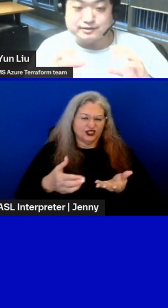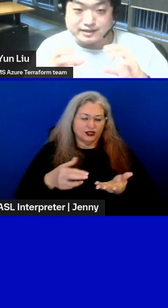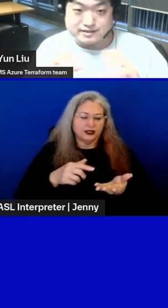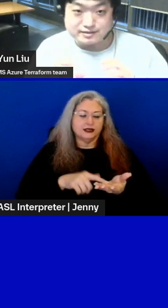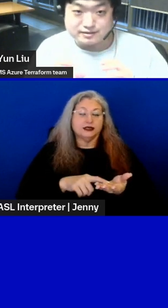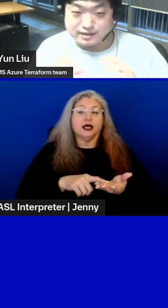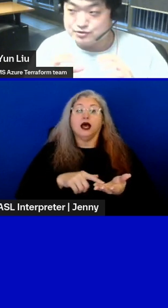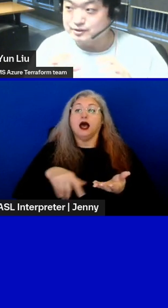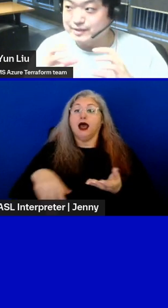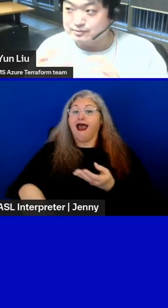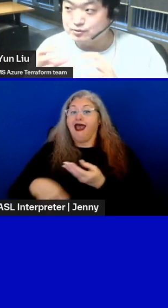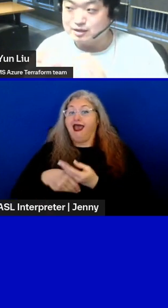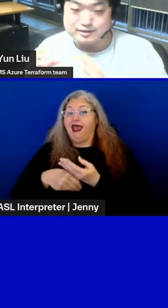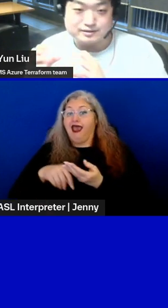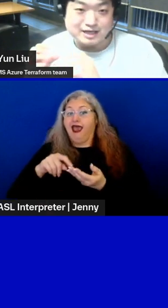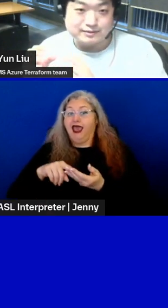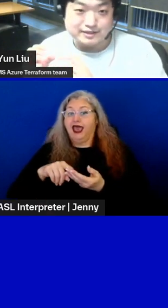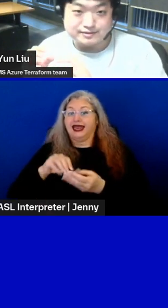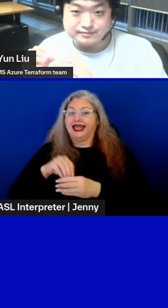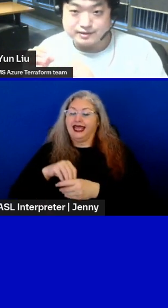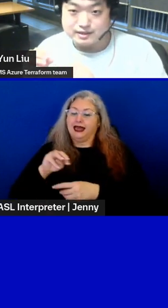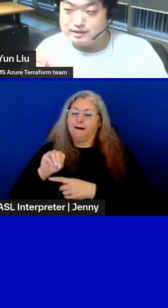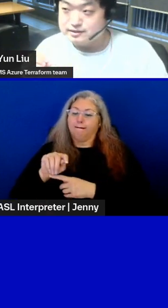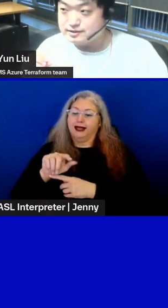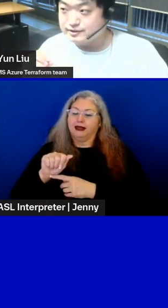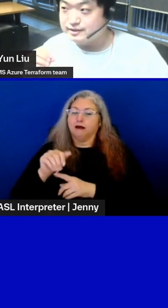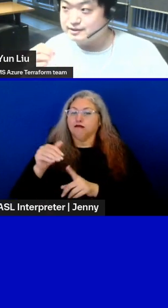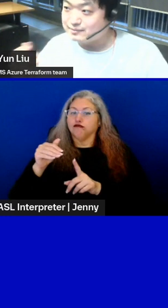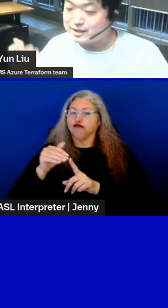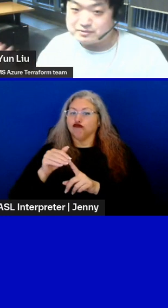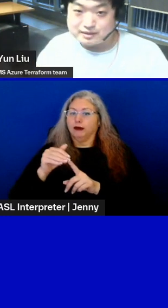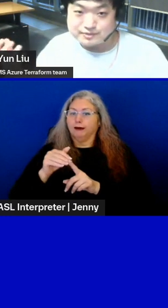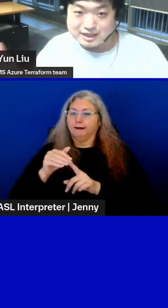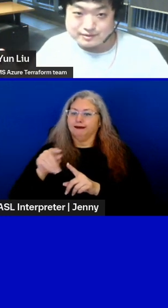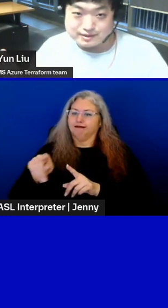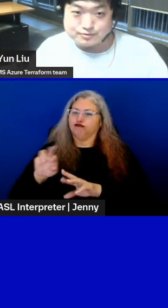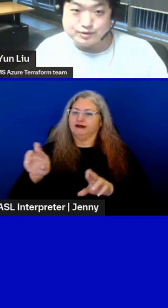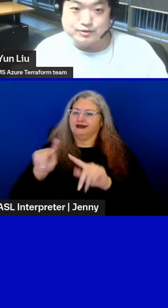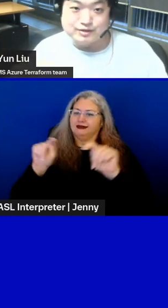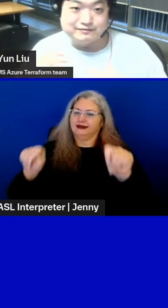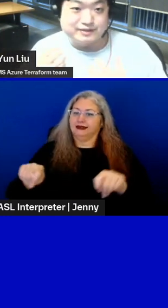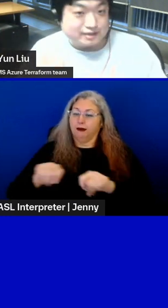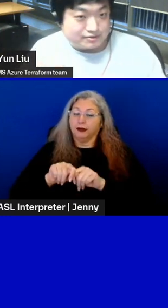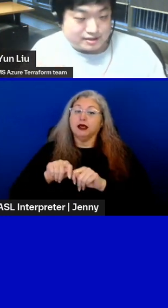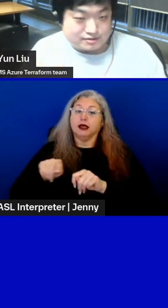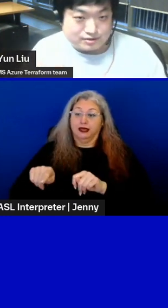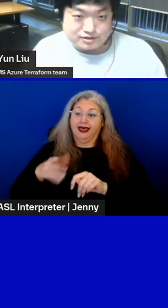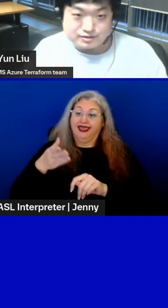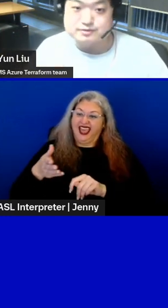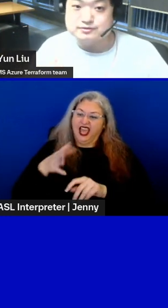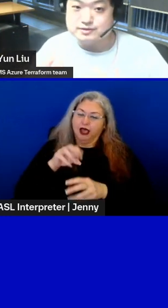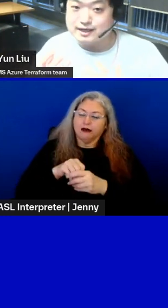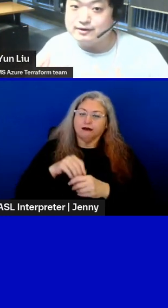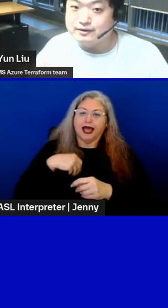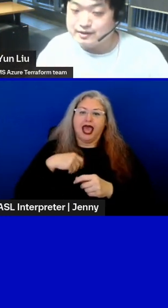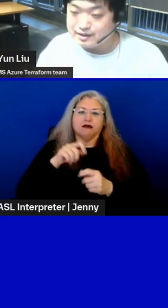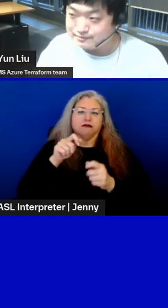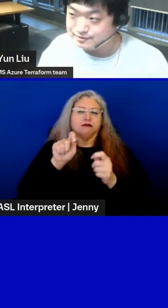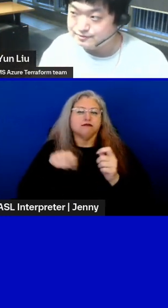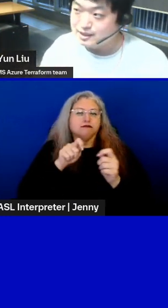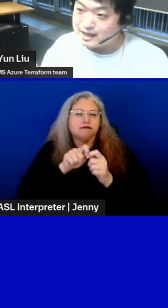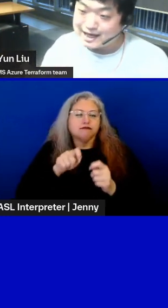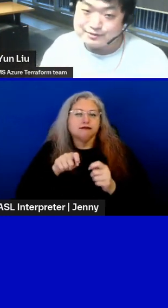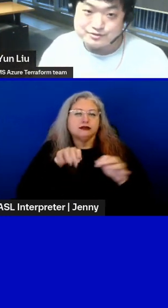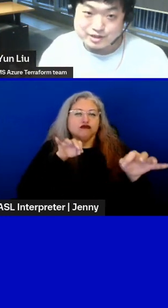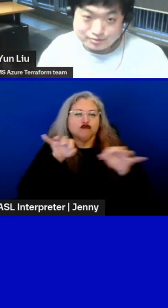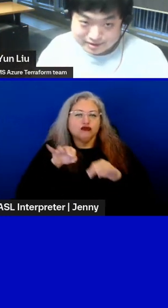add this into a meta prompt template. So in that meta prompt template, we will have detailed instructions to tell LLM